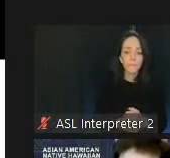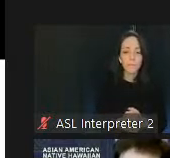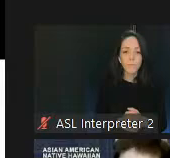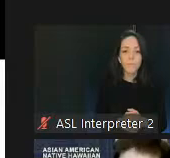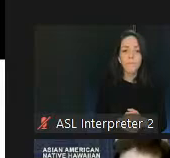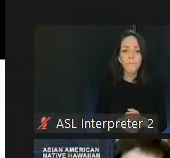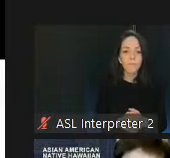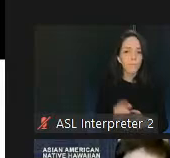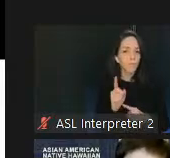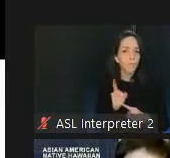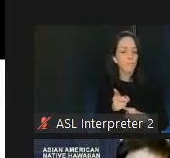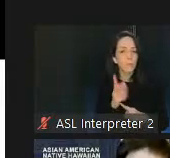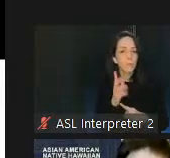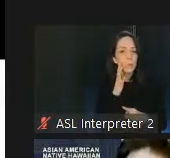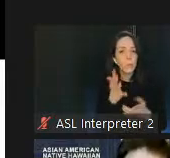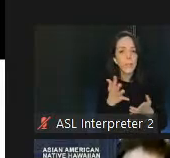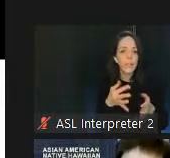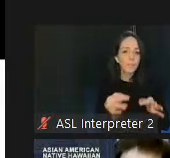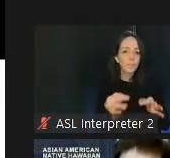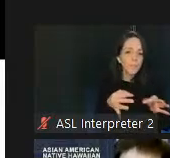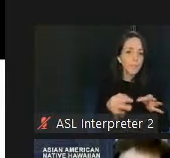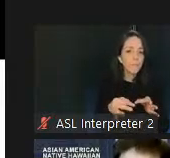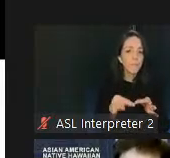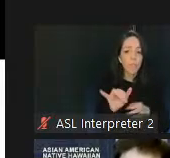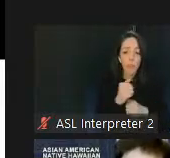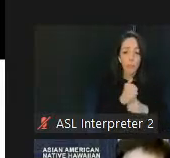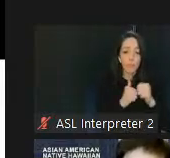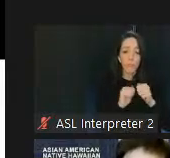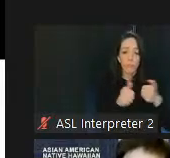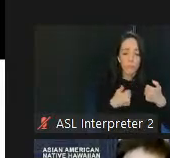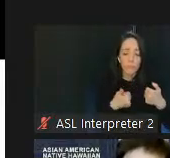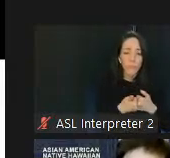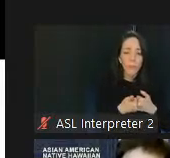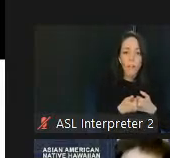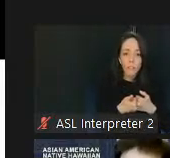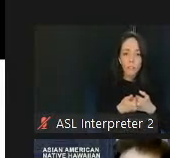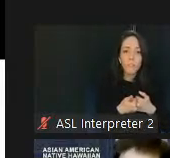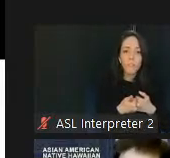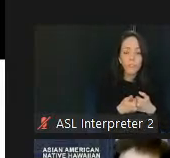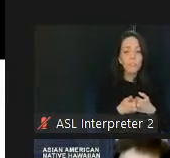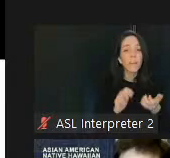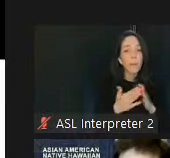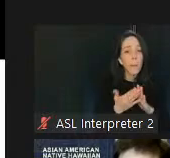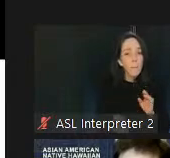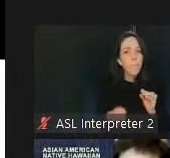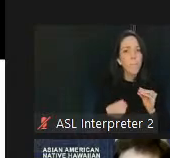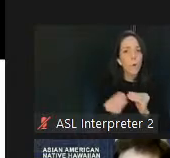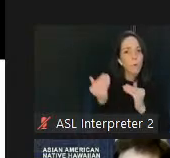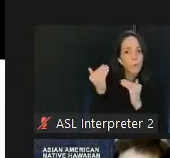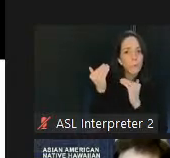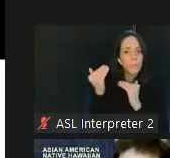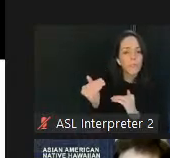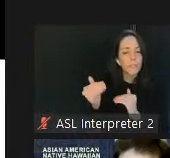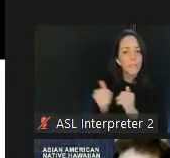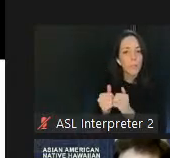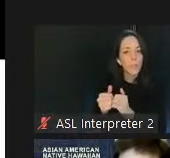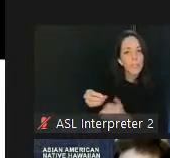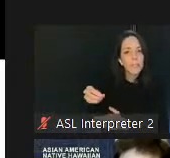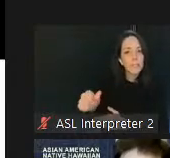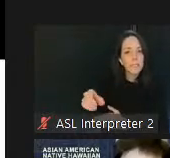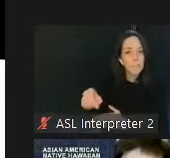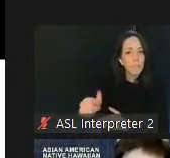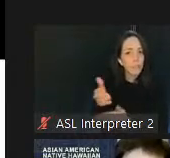in a moment about how this structural challenge is made even more restrictive on the expenditure